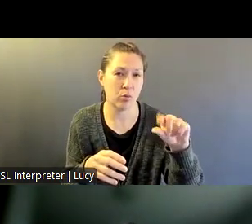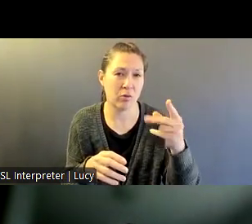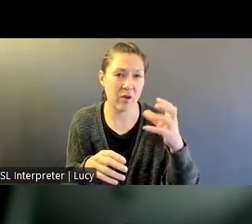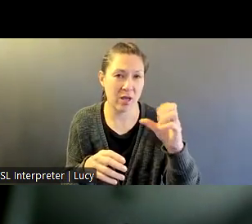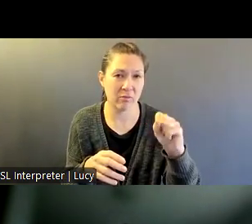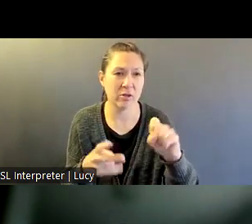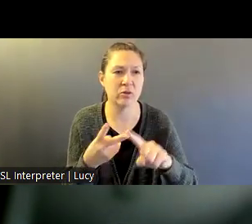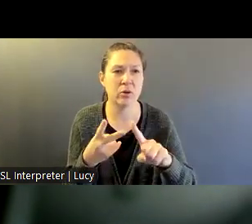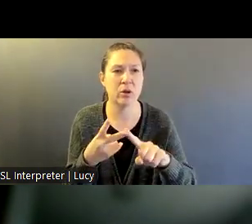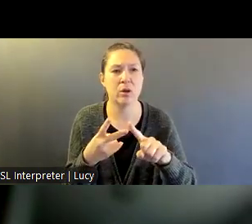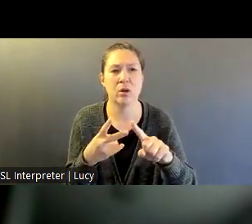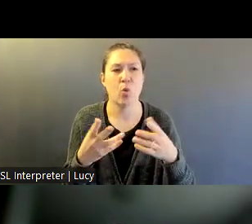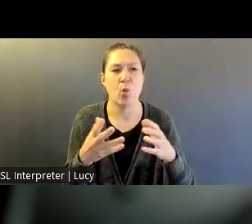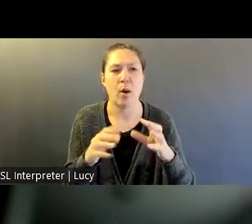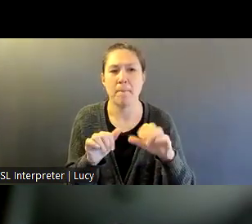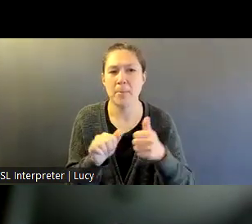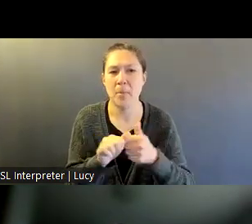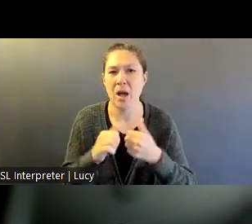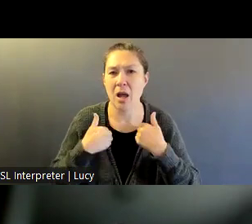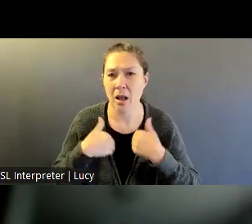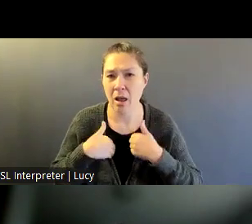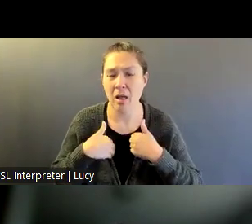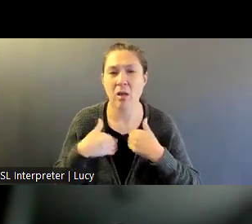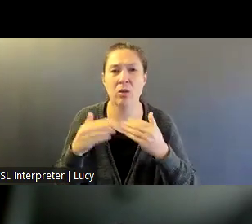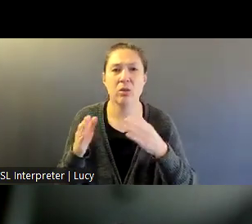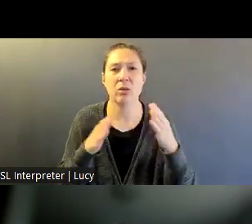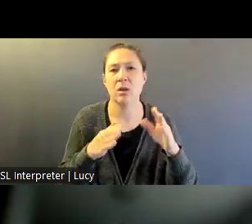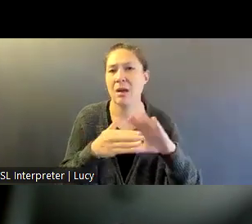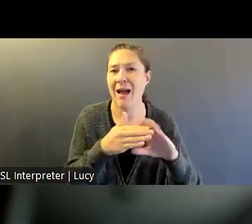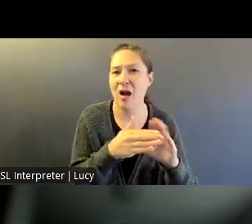health, as well as health outcomes.